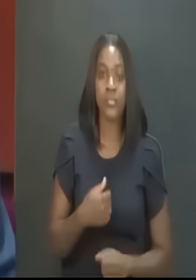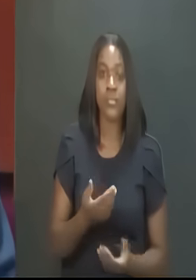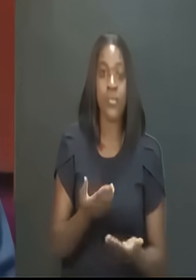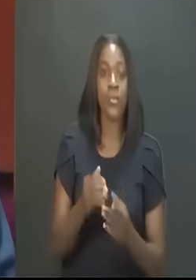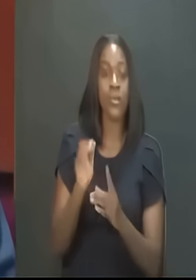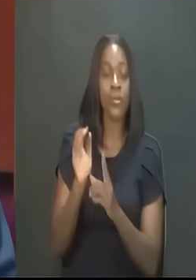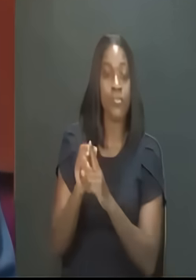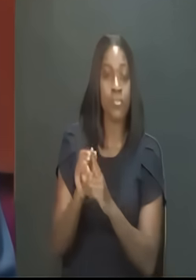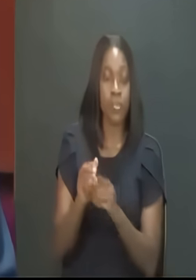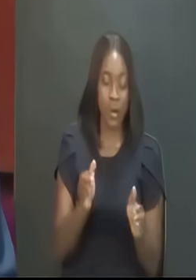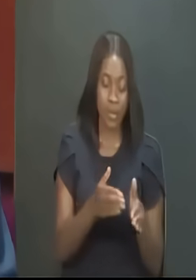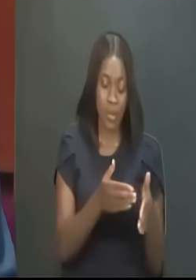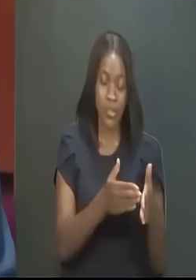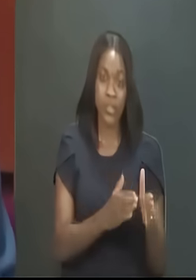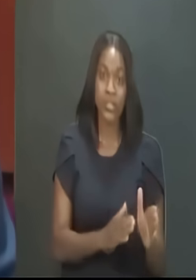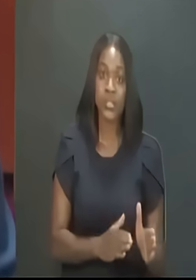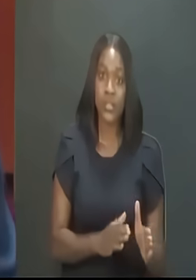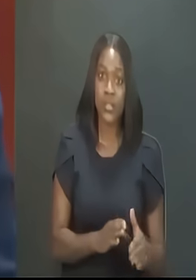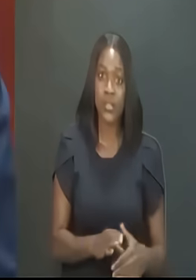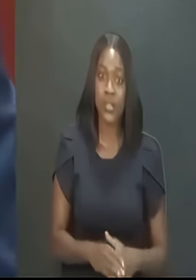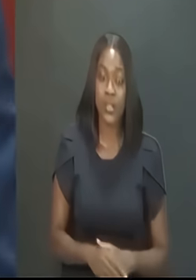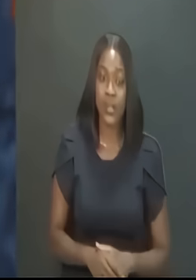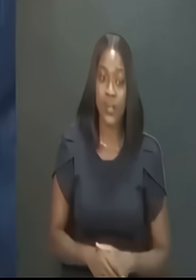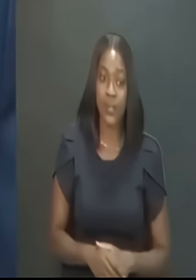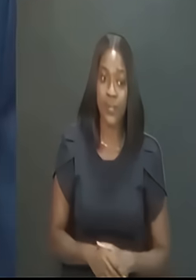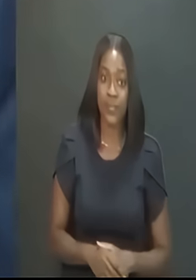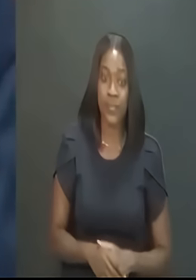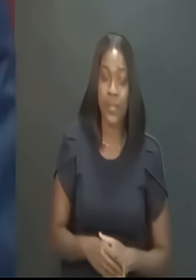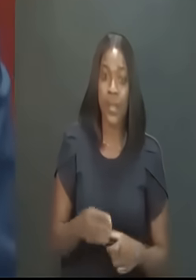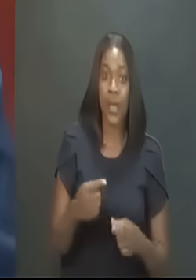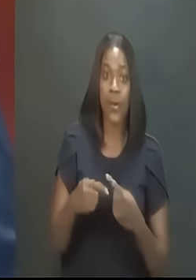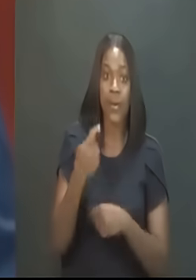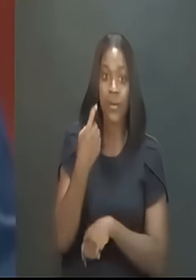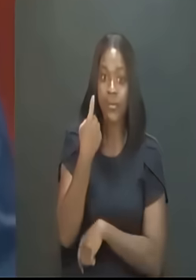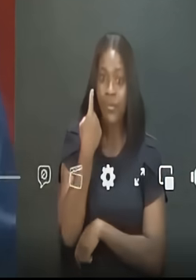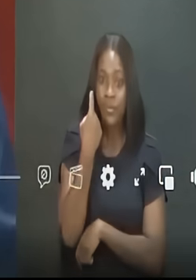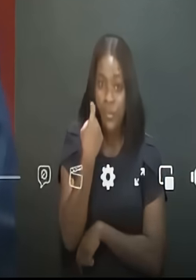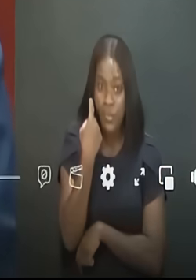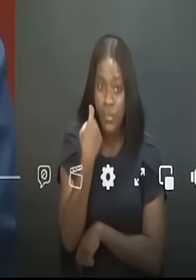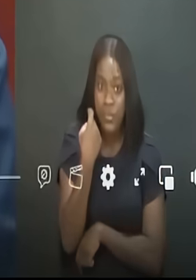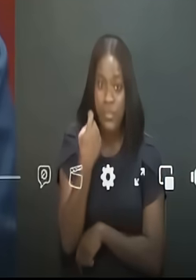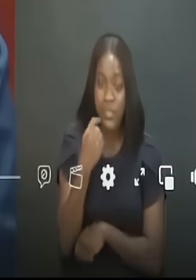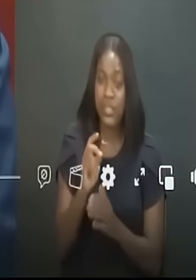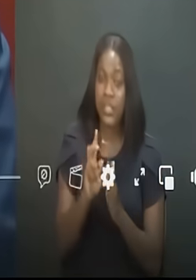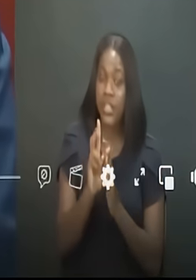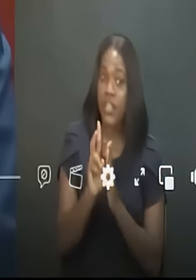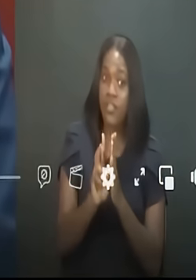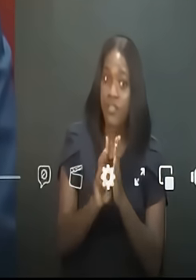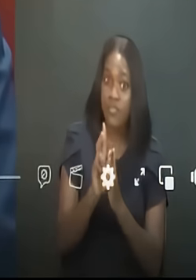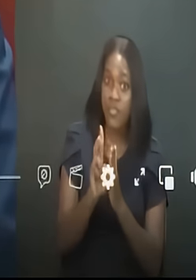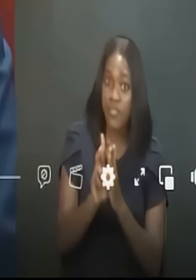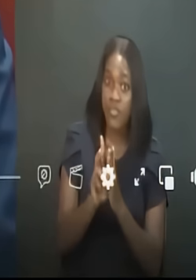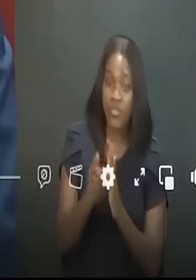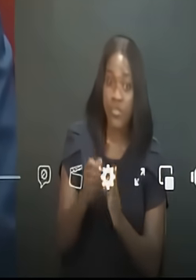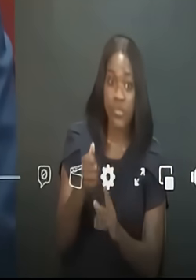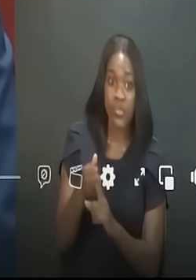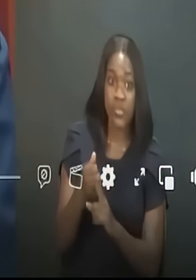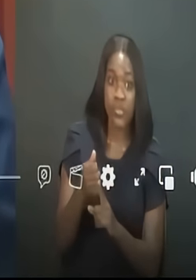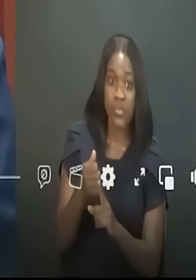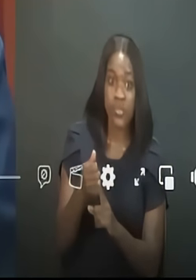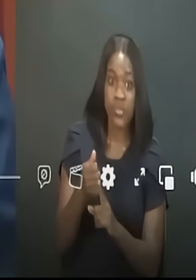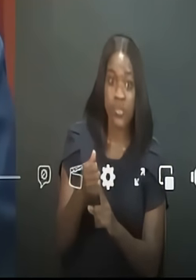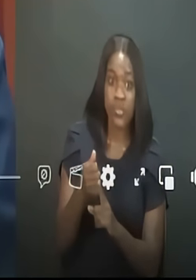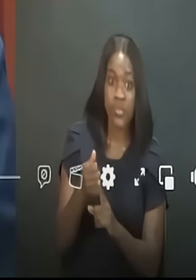leader to a recent video clip of his at a campaign rally